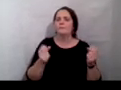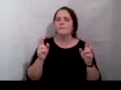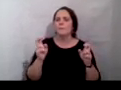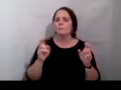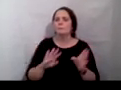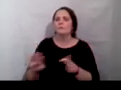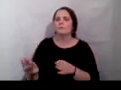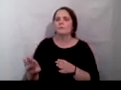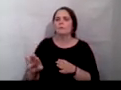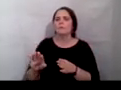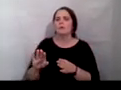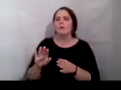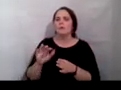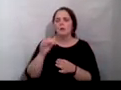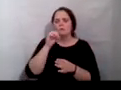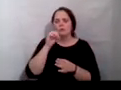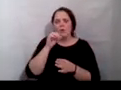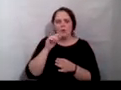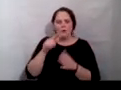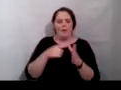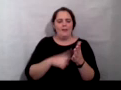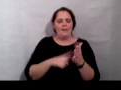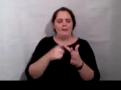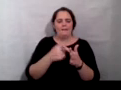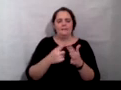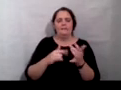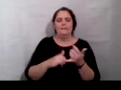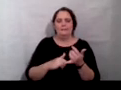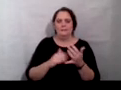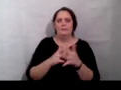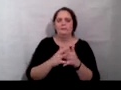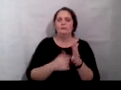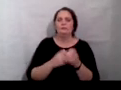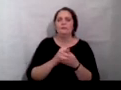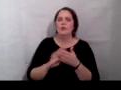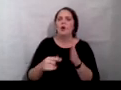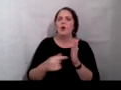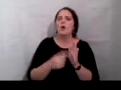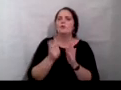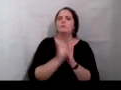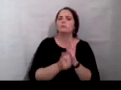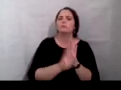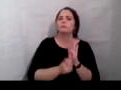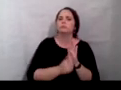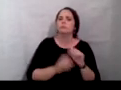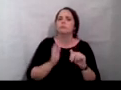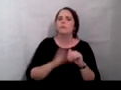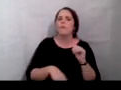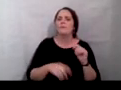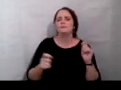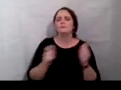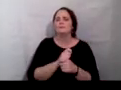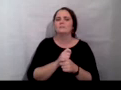I think Alexis Wright, in that wonderful book that evokes impact of